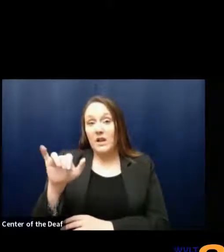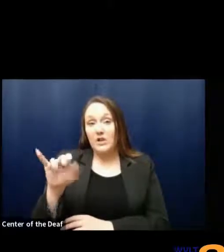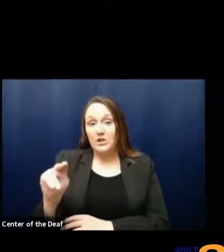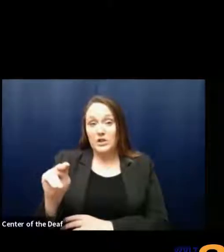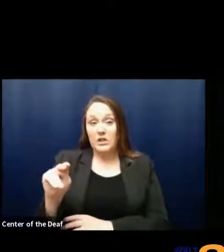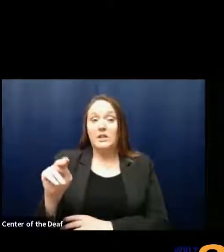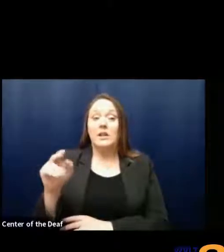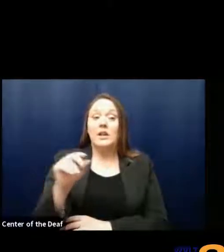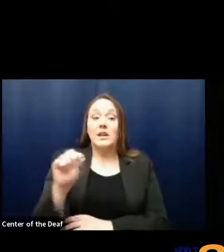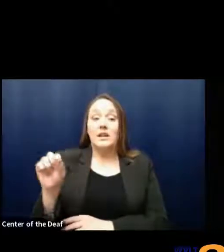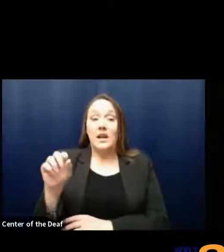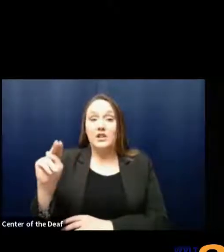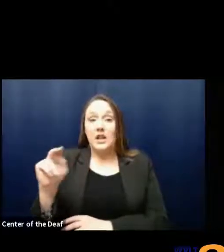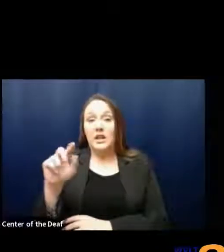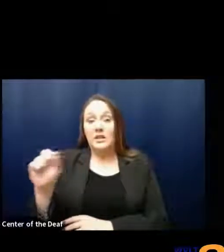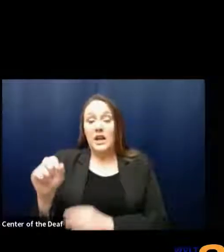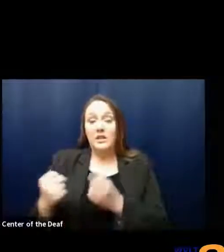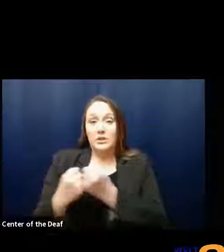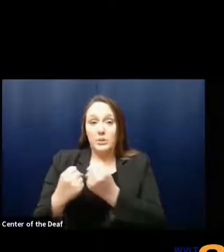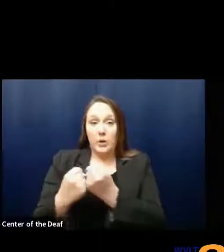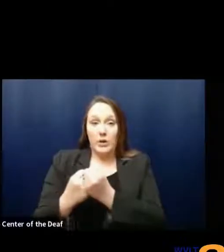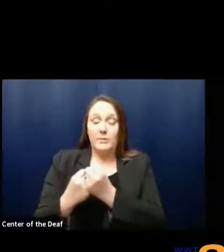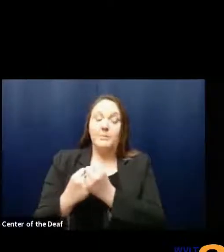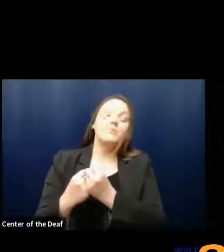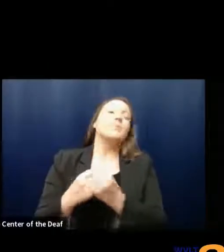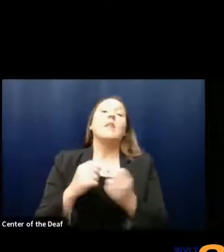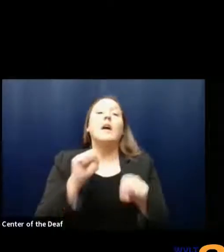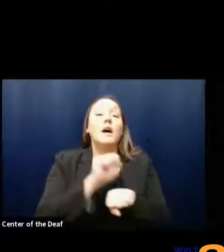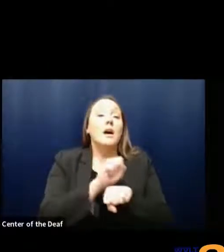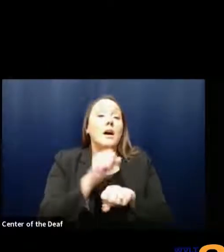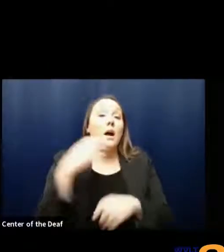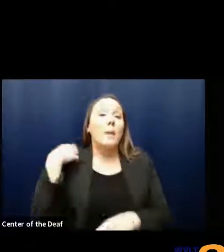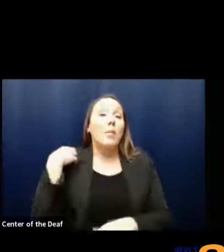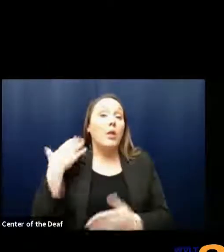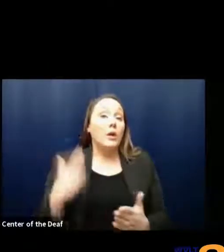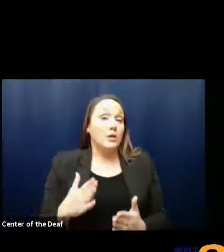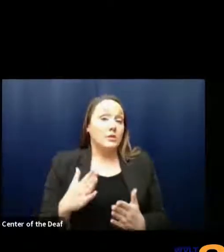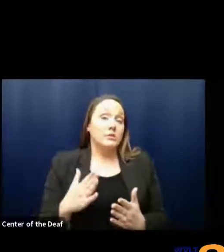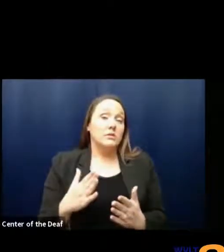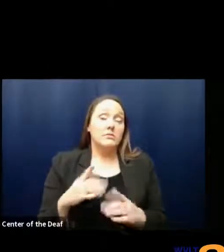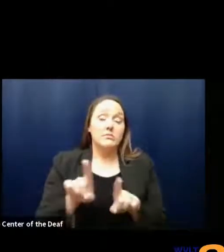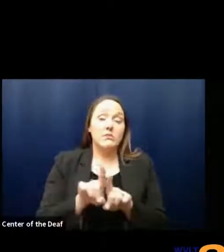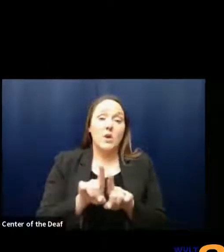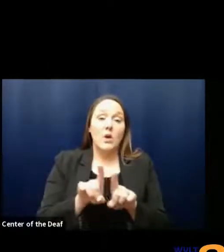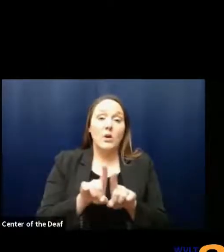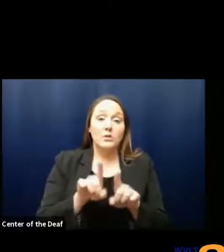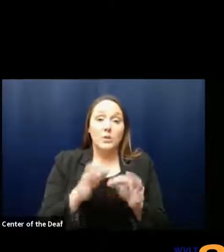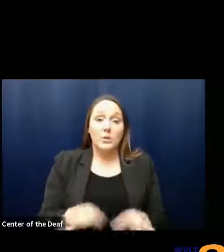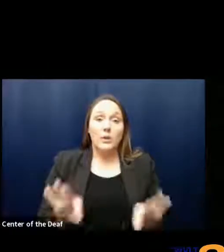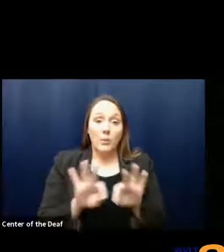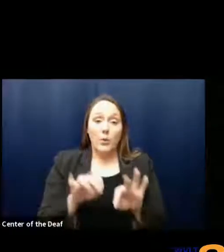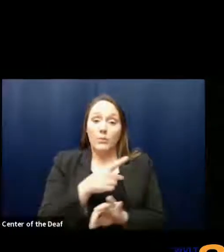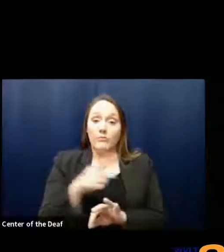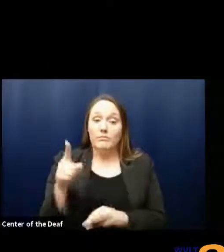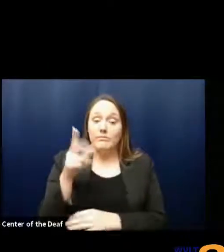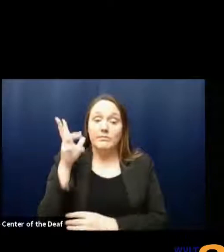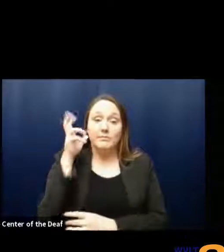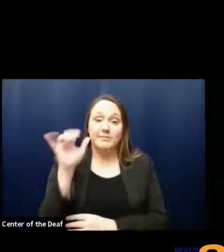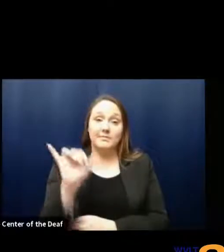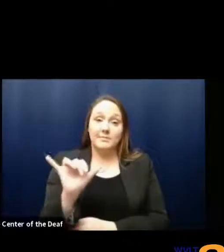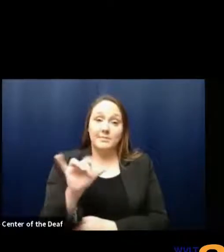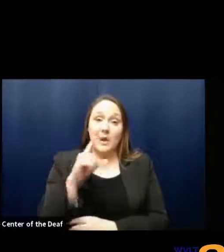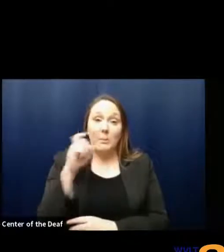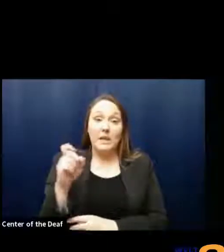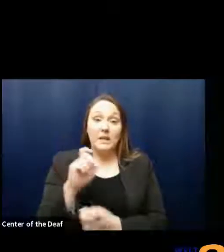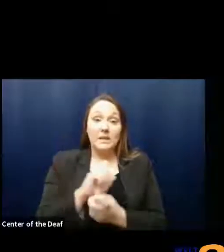covid.knoxcountytn.gov/prevention-and-support. Employers, this message is also extremely important for you to hear too. Because of these